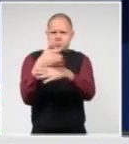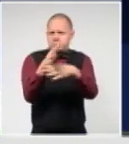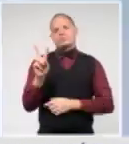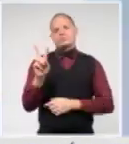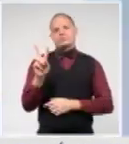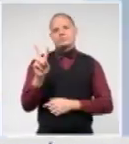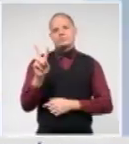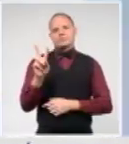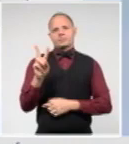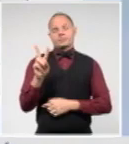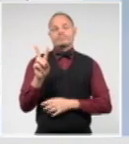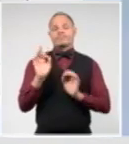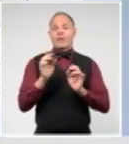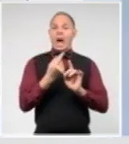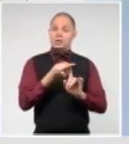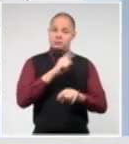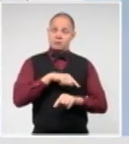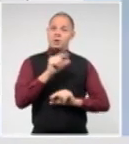laboratories.